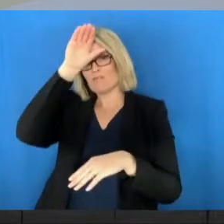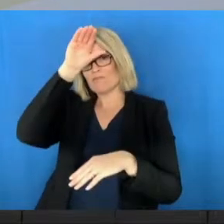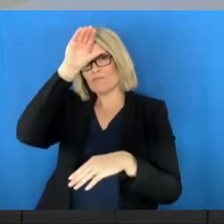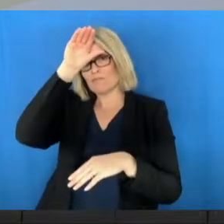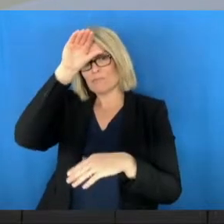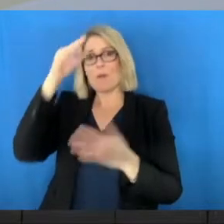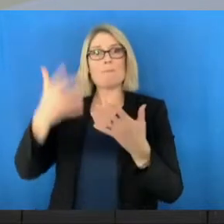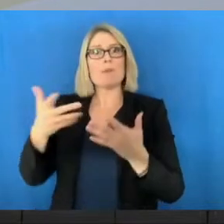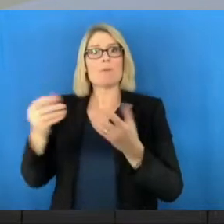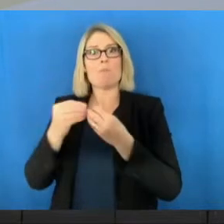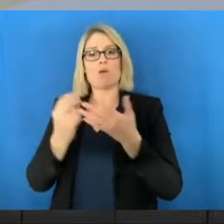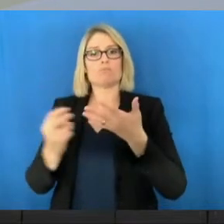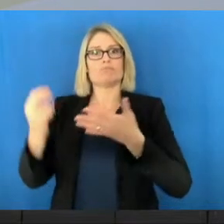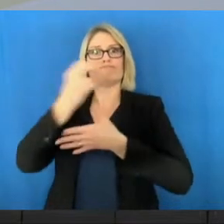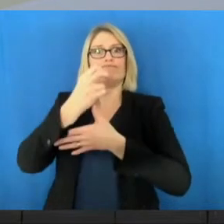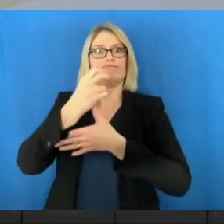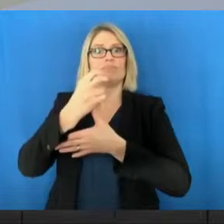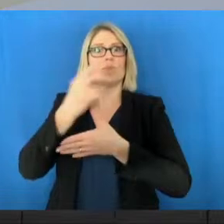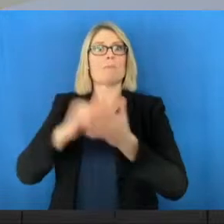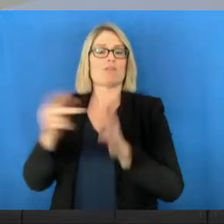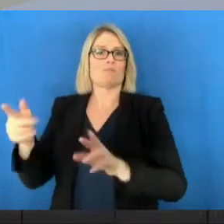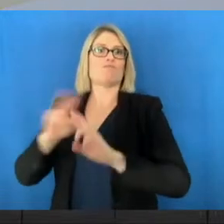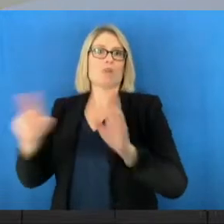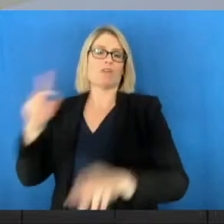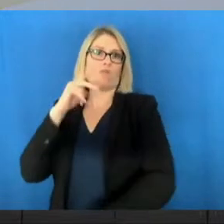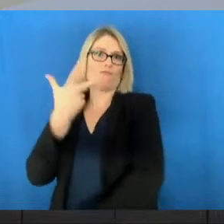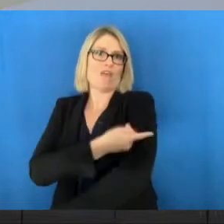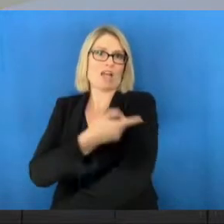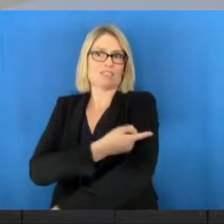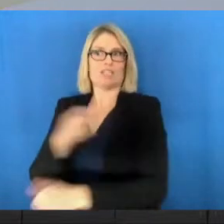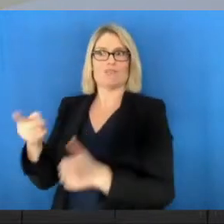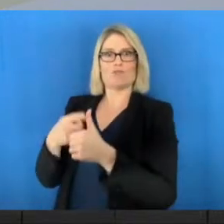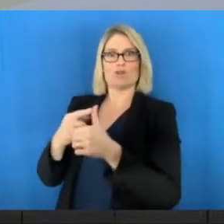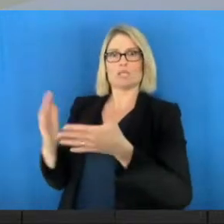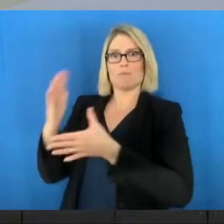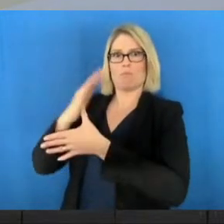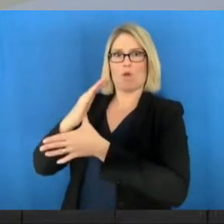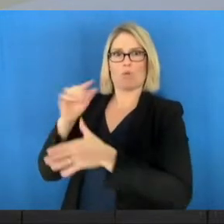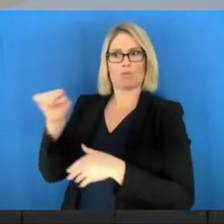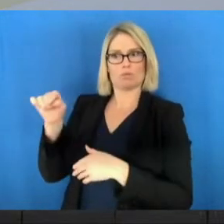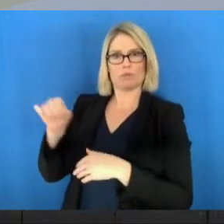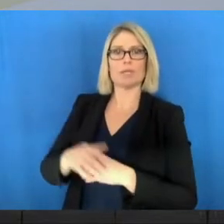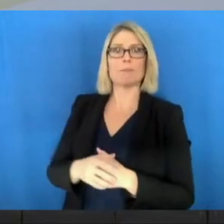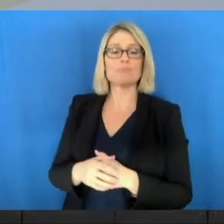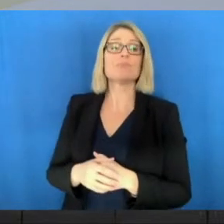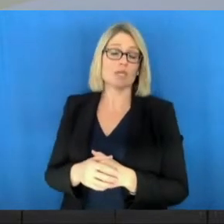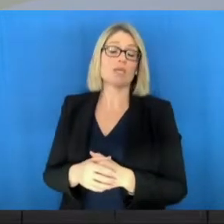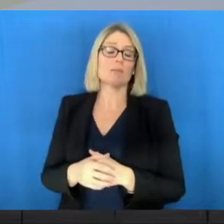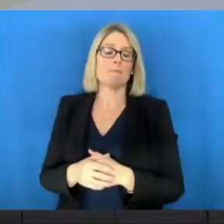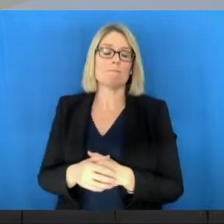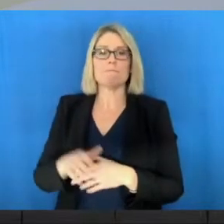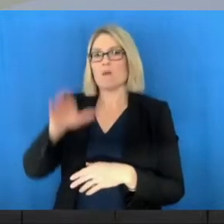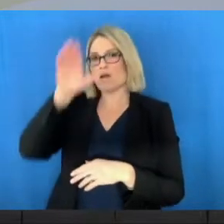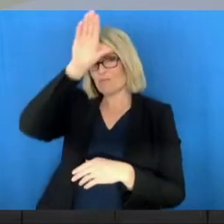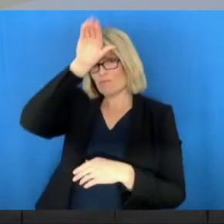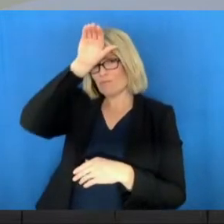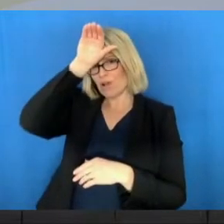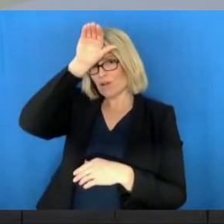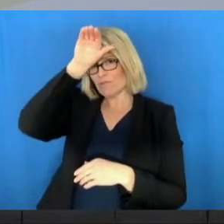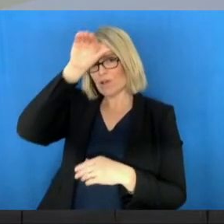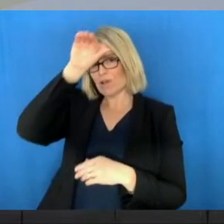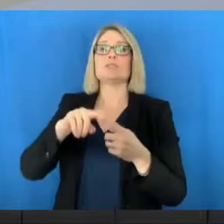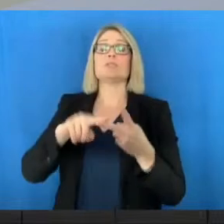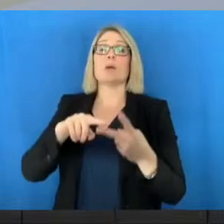so to speak, as far as being vaccinated. Yes, so firefighters, along with